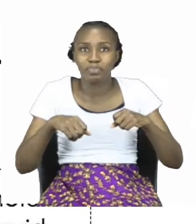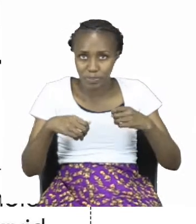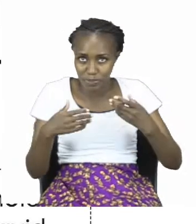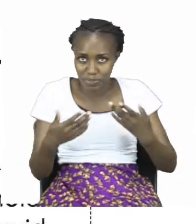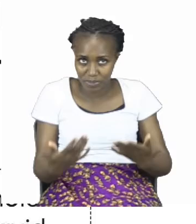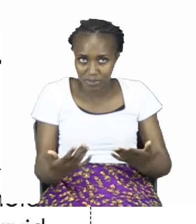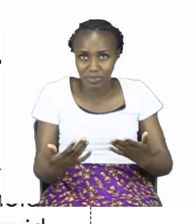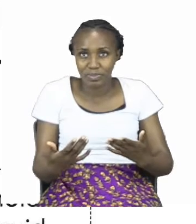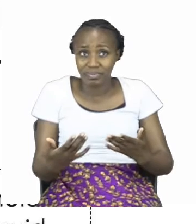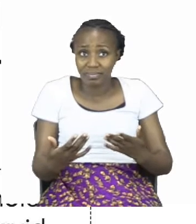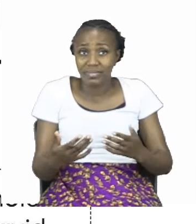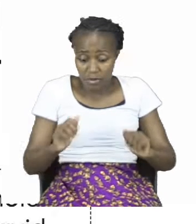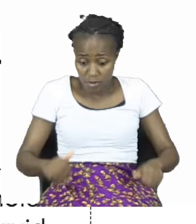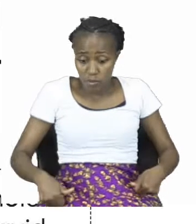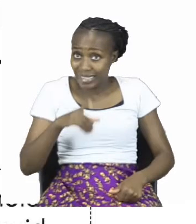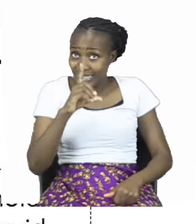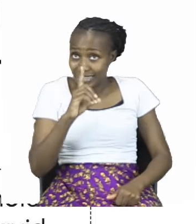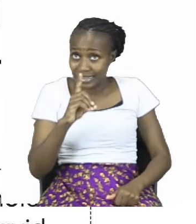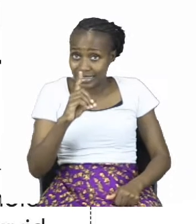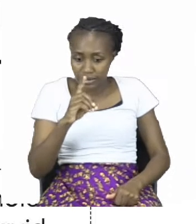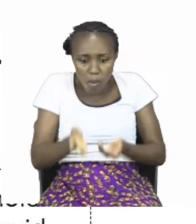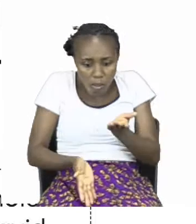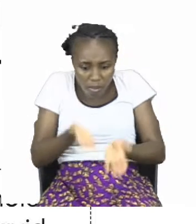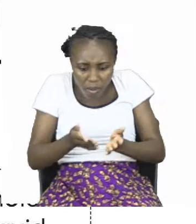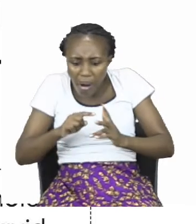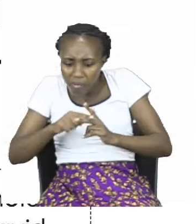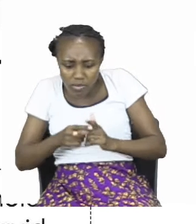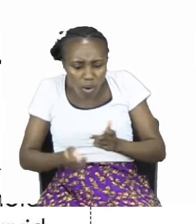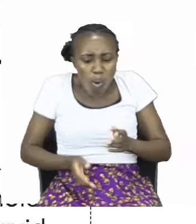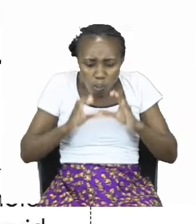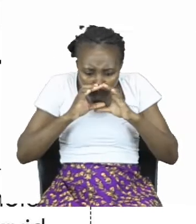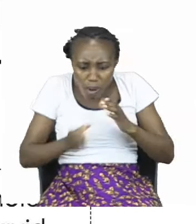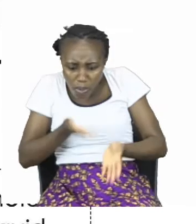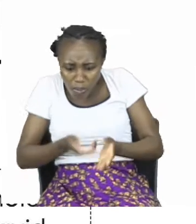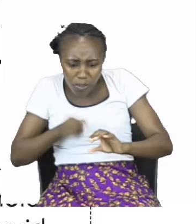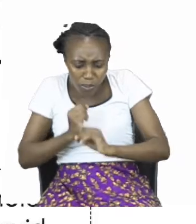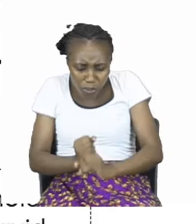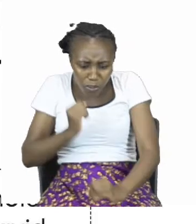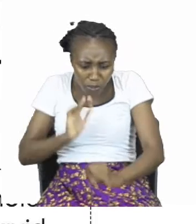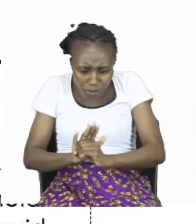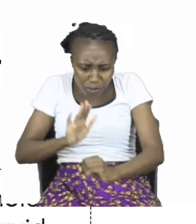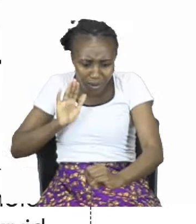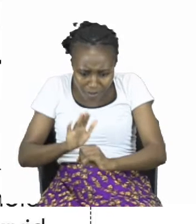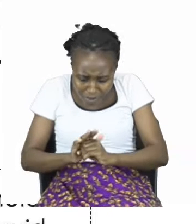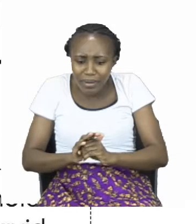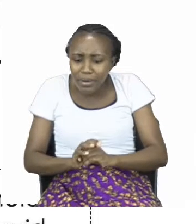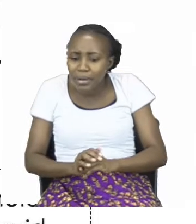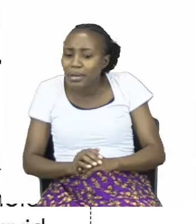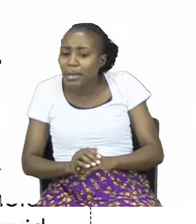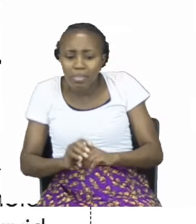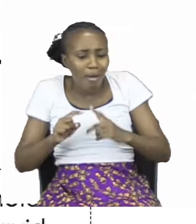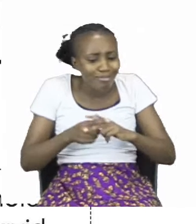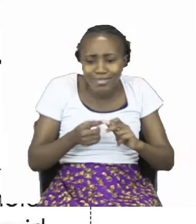Saturday. David put air in his tires. He oiled